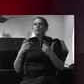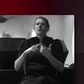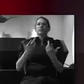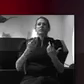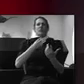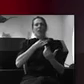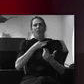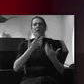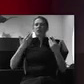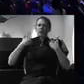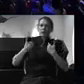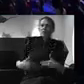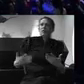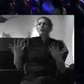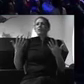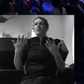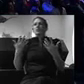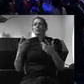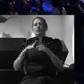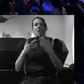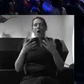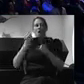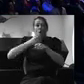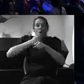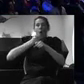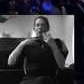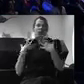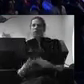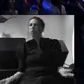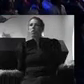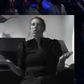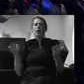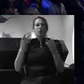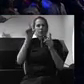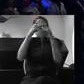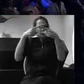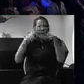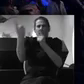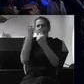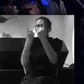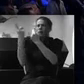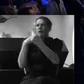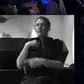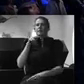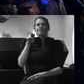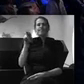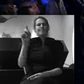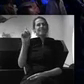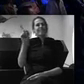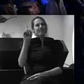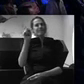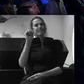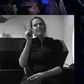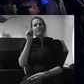burnout, even cancer. And believe me, I have seen wonderful things happening in my practice